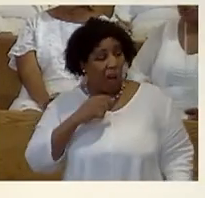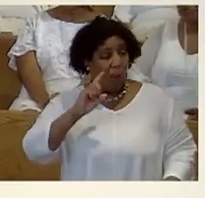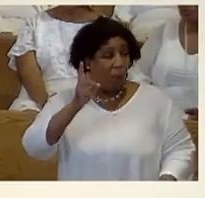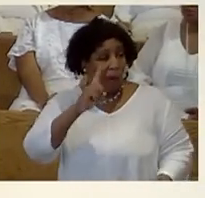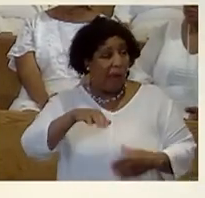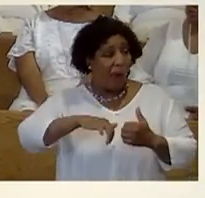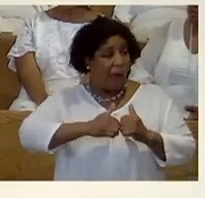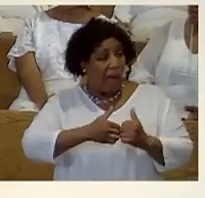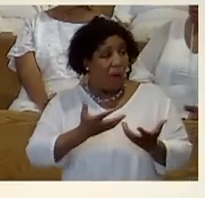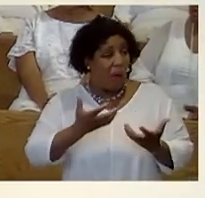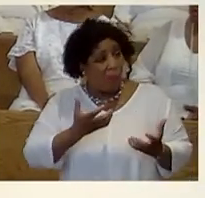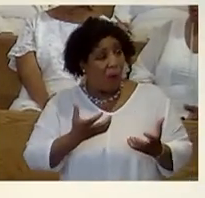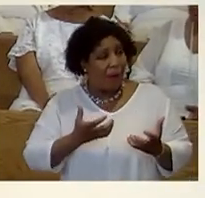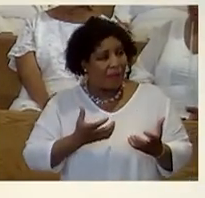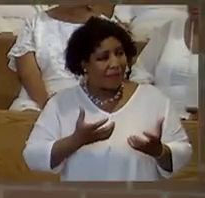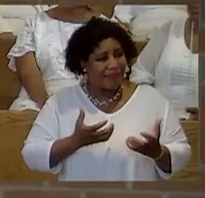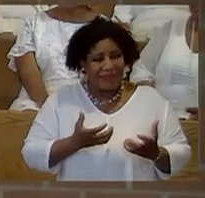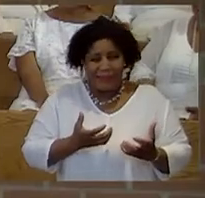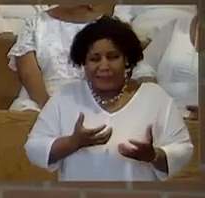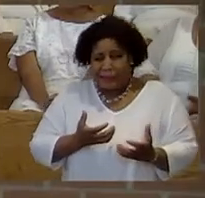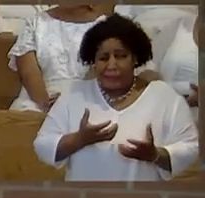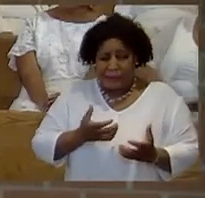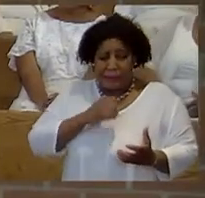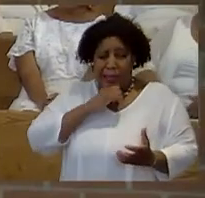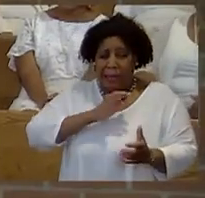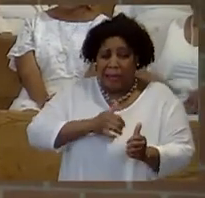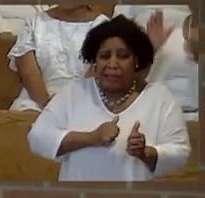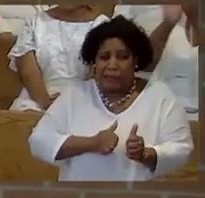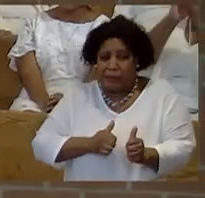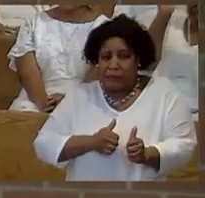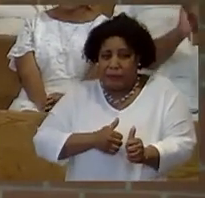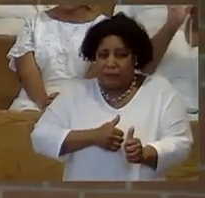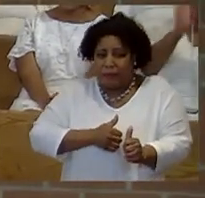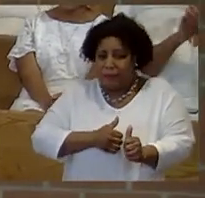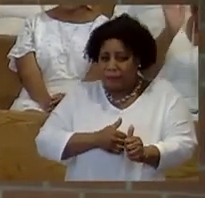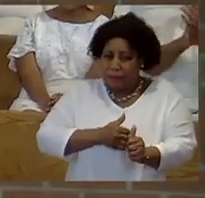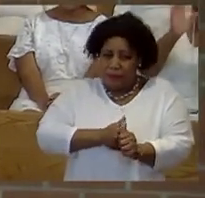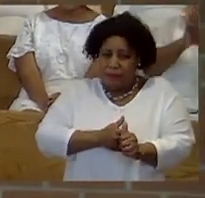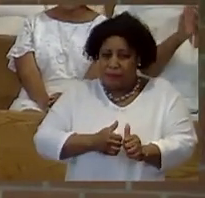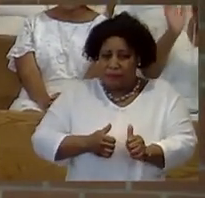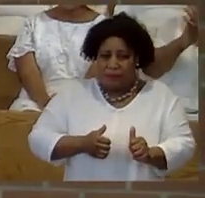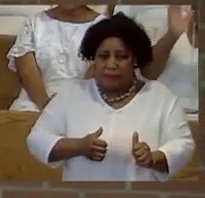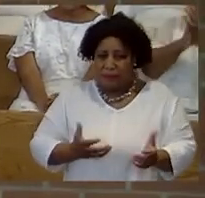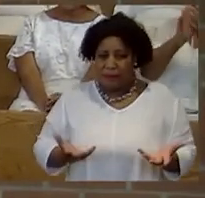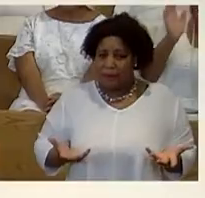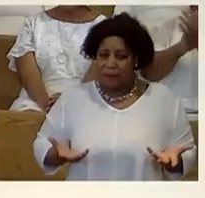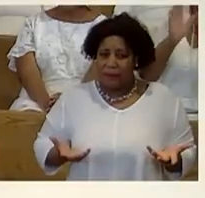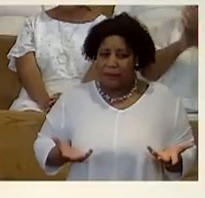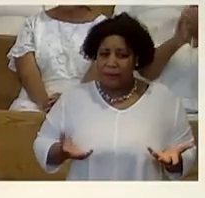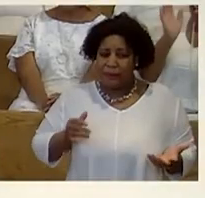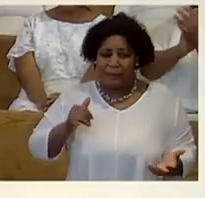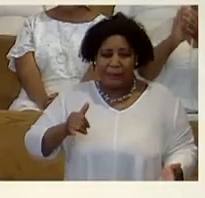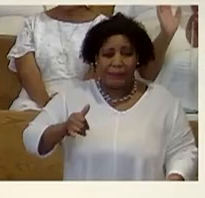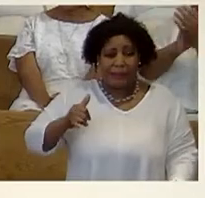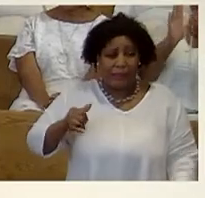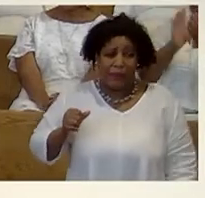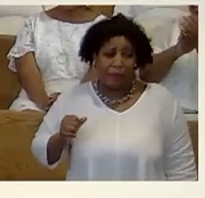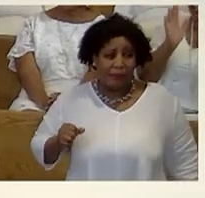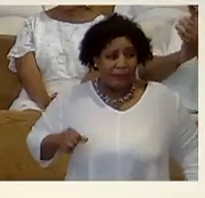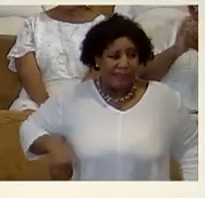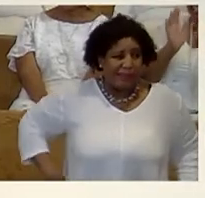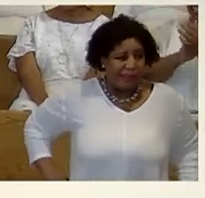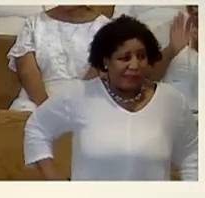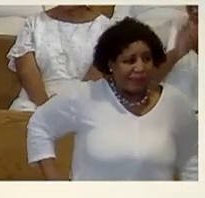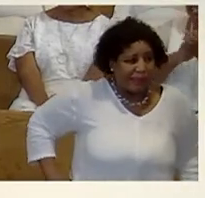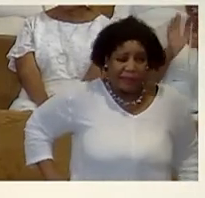how I wanted to do it. But age caught up with me. And when age caught up with me, I can't do it like I used to do it. And see, some of